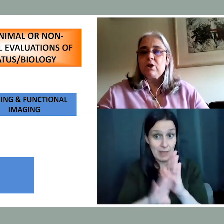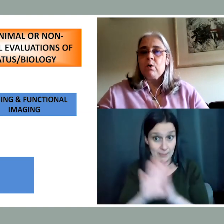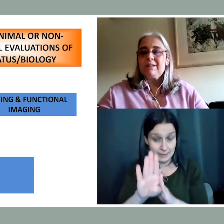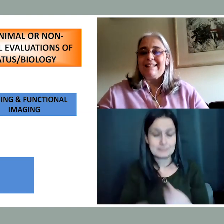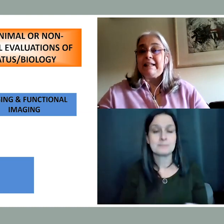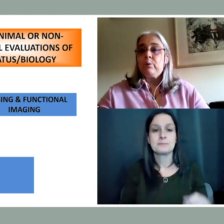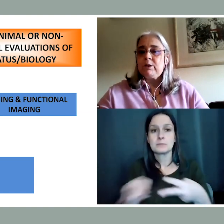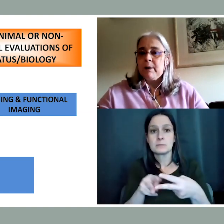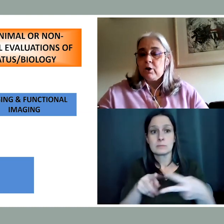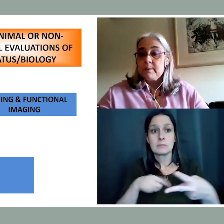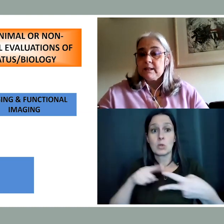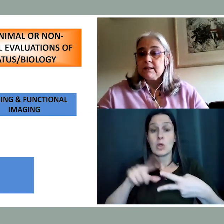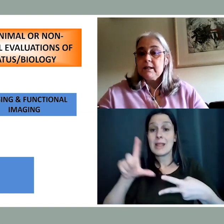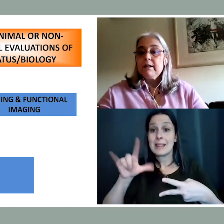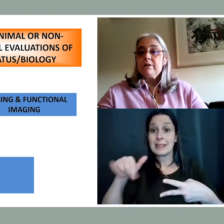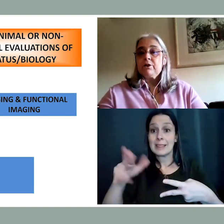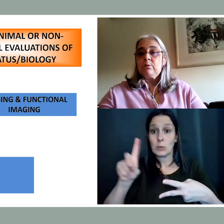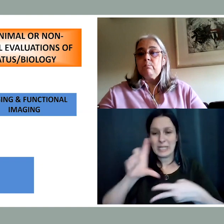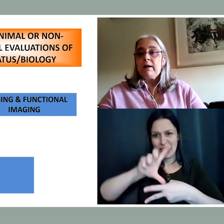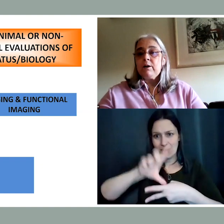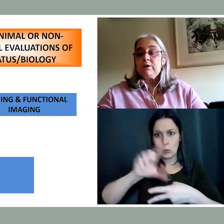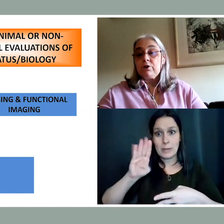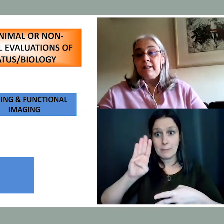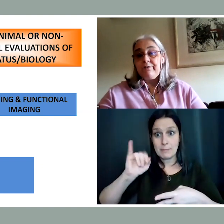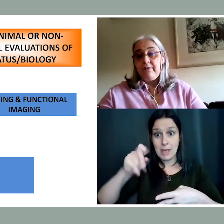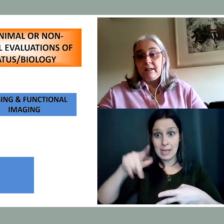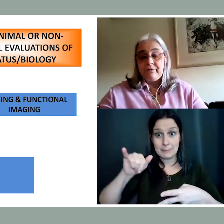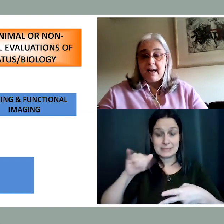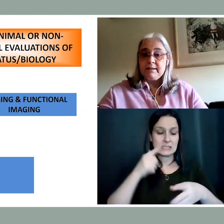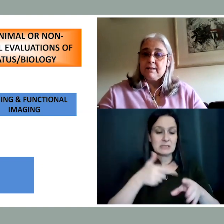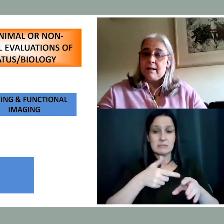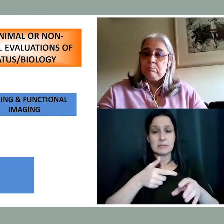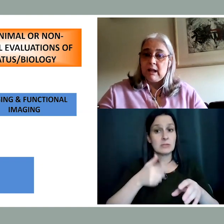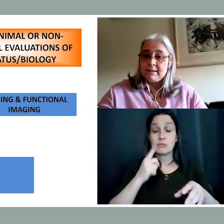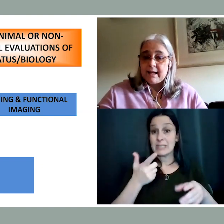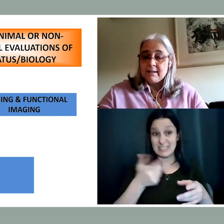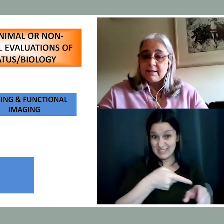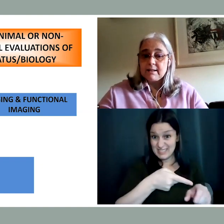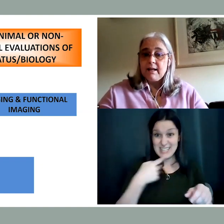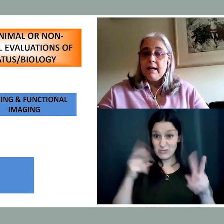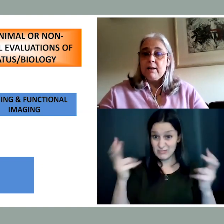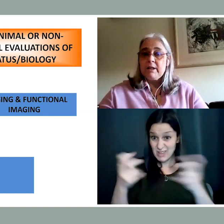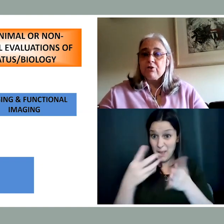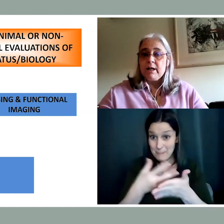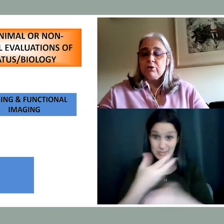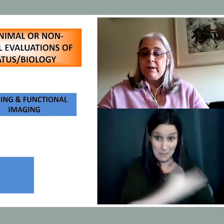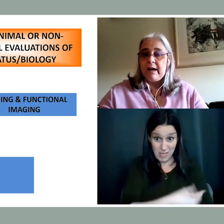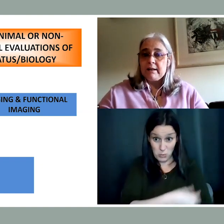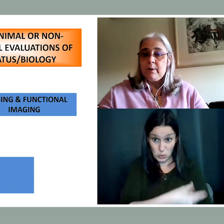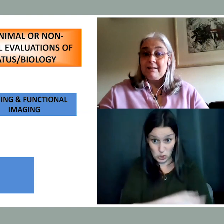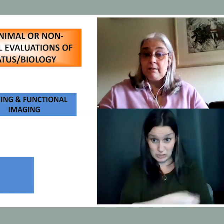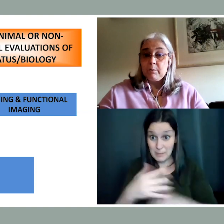what is called liquid biopsies. So in fact, these are blood tests, and we try